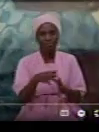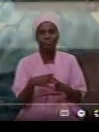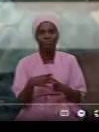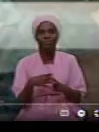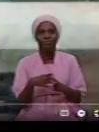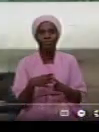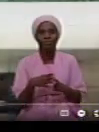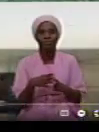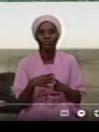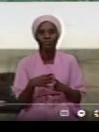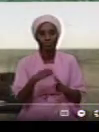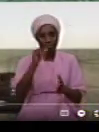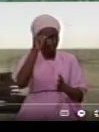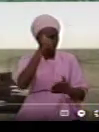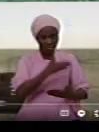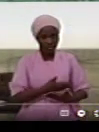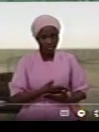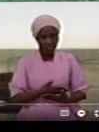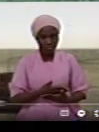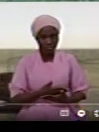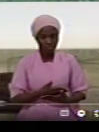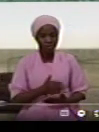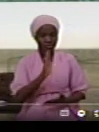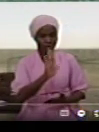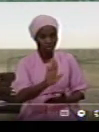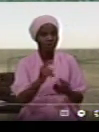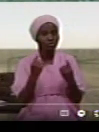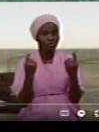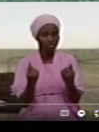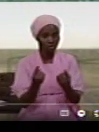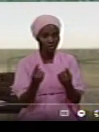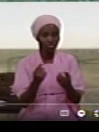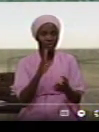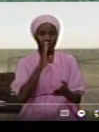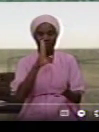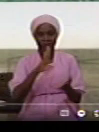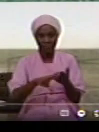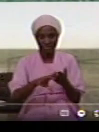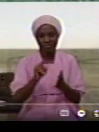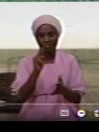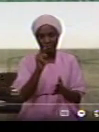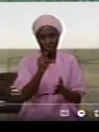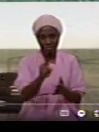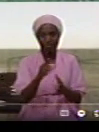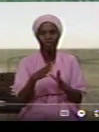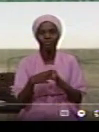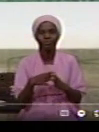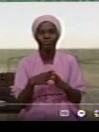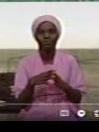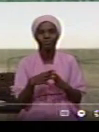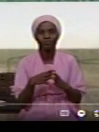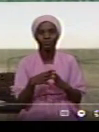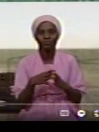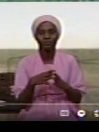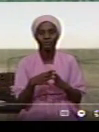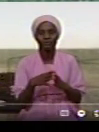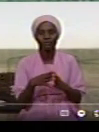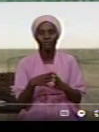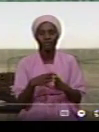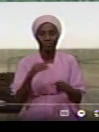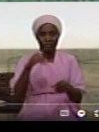thee." Son, thy sin be forgiven thee.